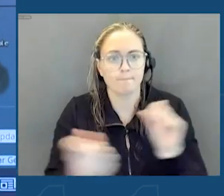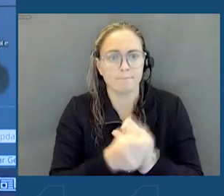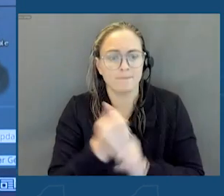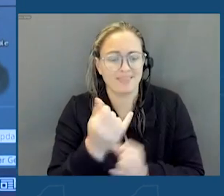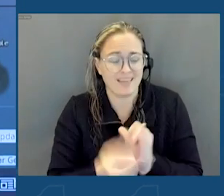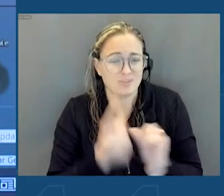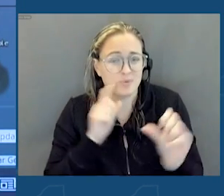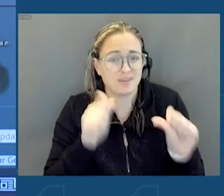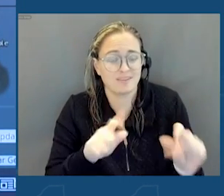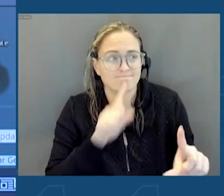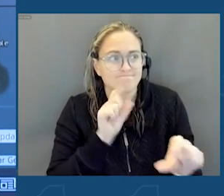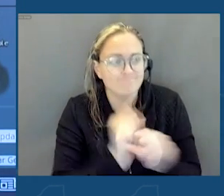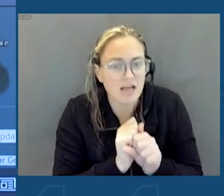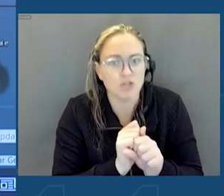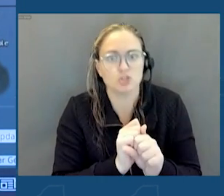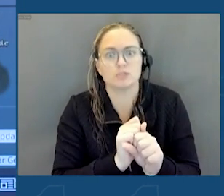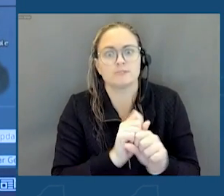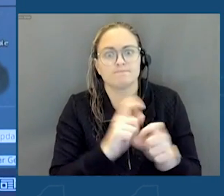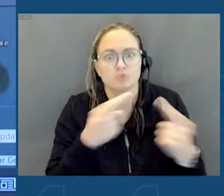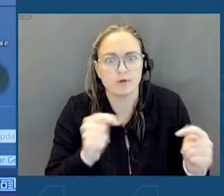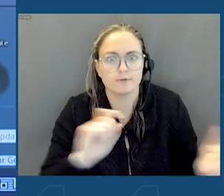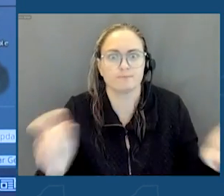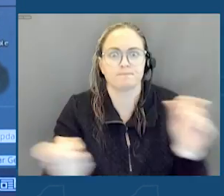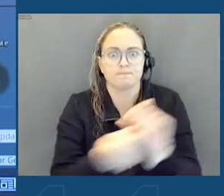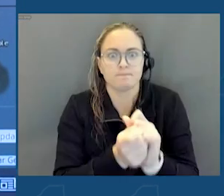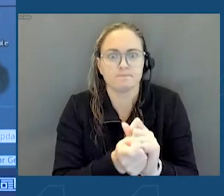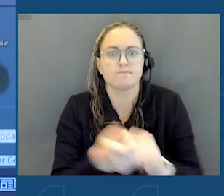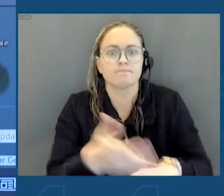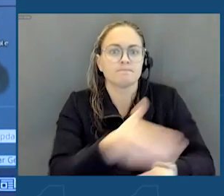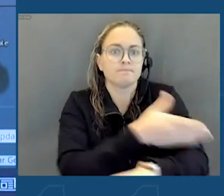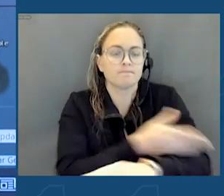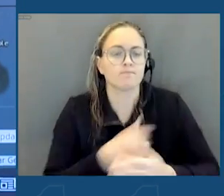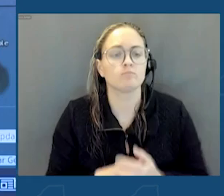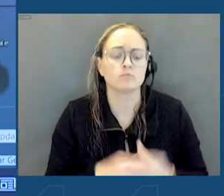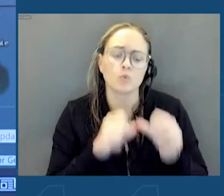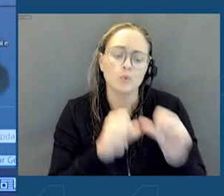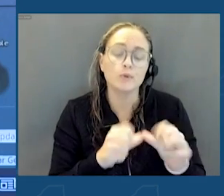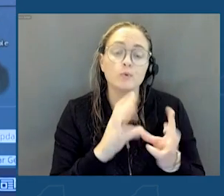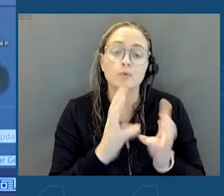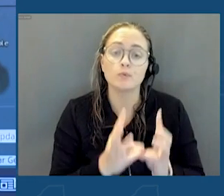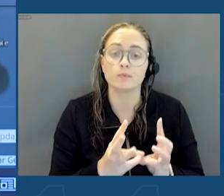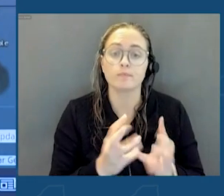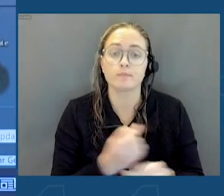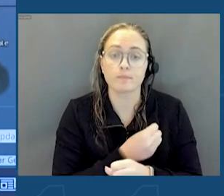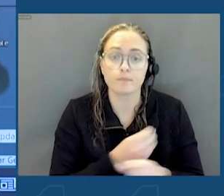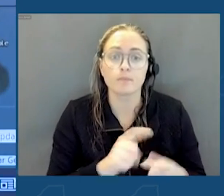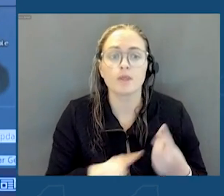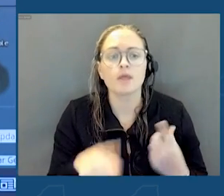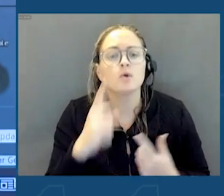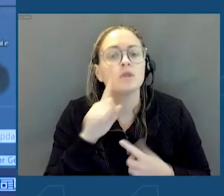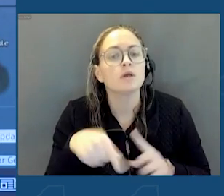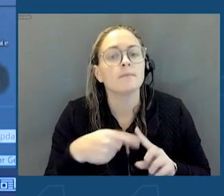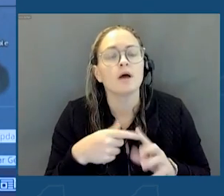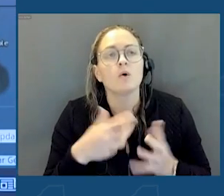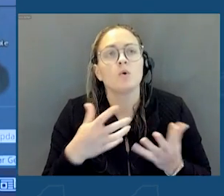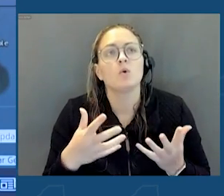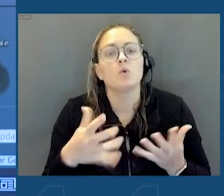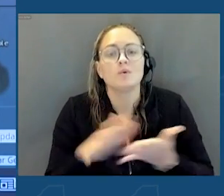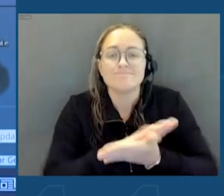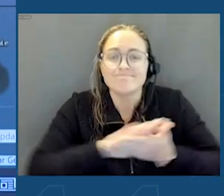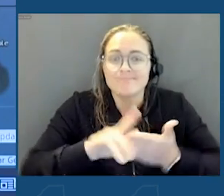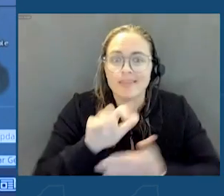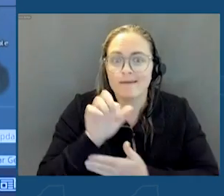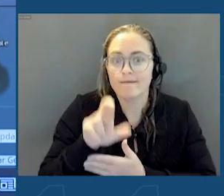do anything meaningful about it. So that is why we're going to continue our fight against climate change. And you think about even the Clean Air Act, which we